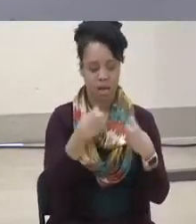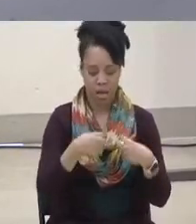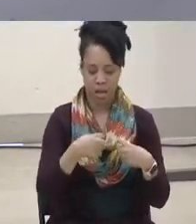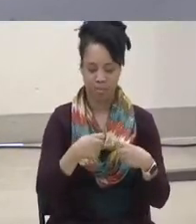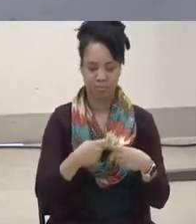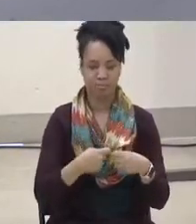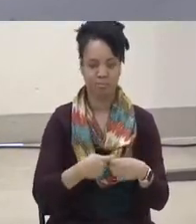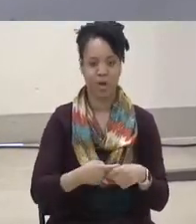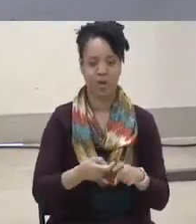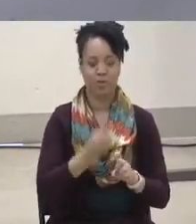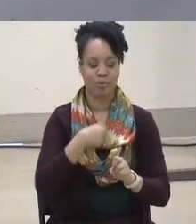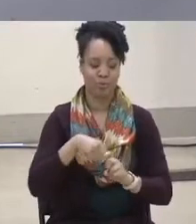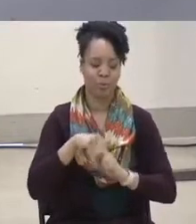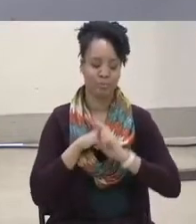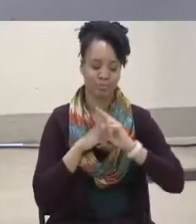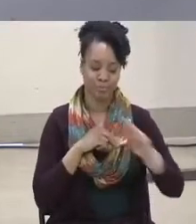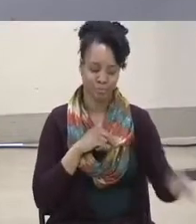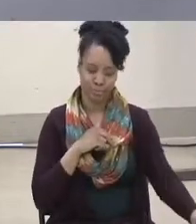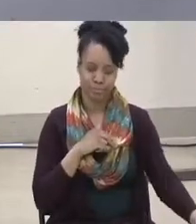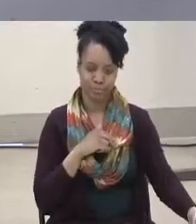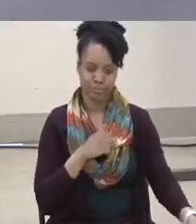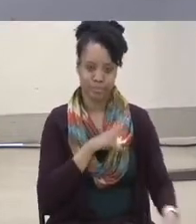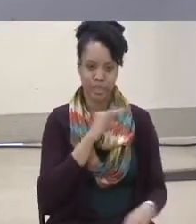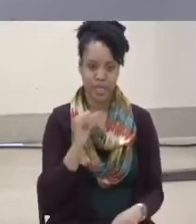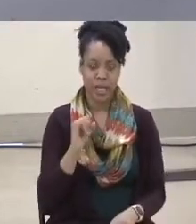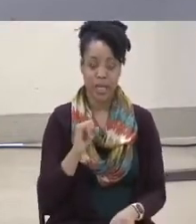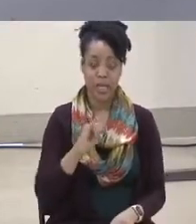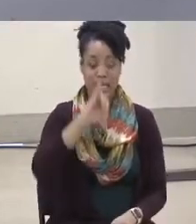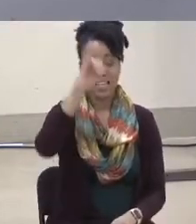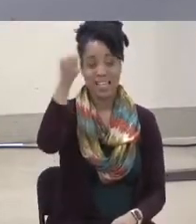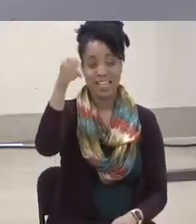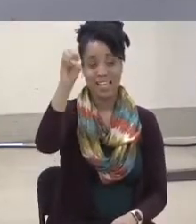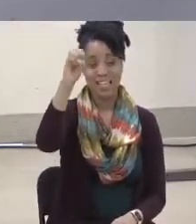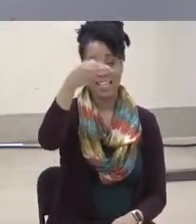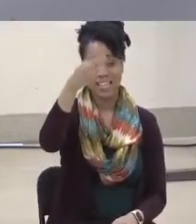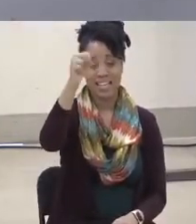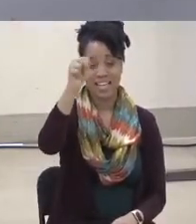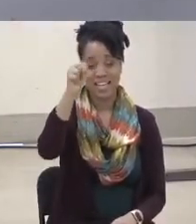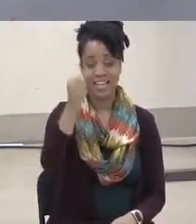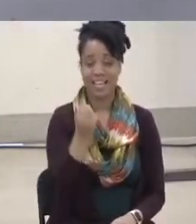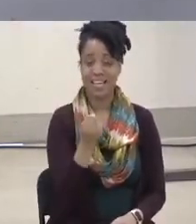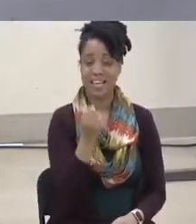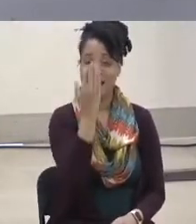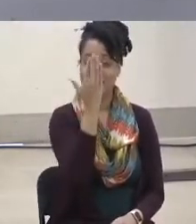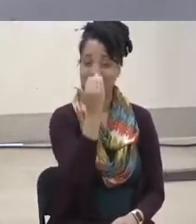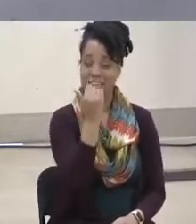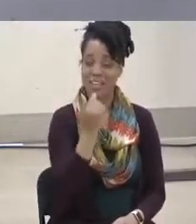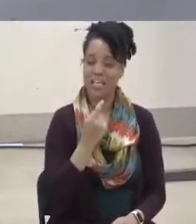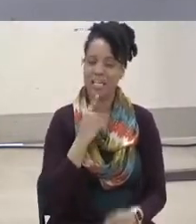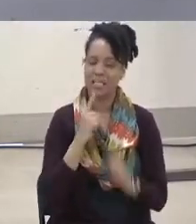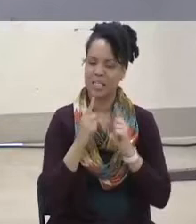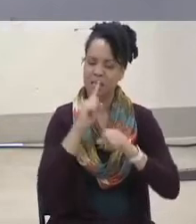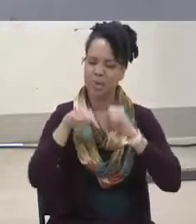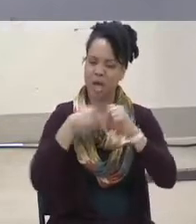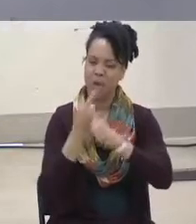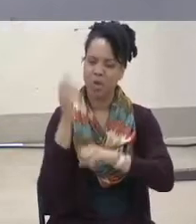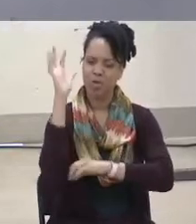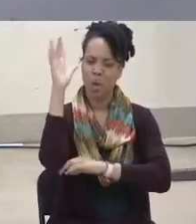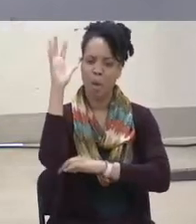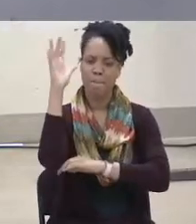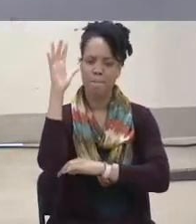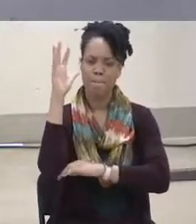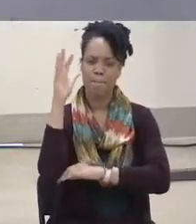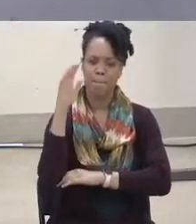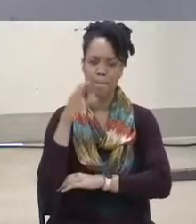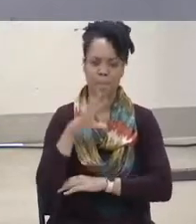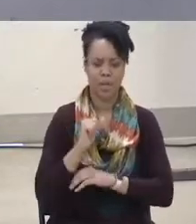mentira y vino directamente del infierno. In John 15, he talked about those branches that are grafted in him that they can be cut